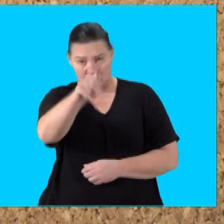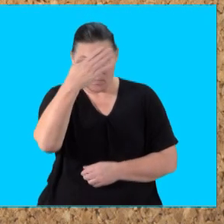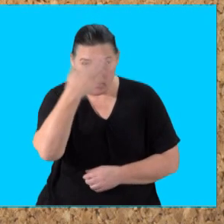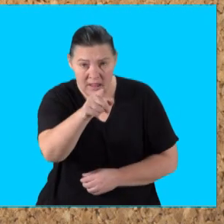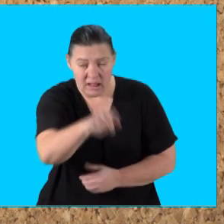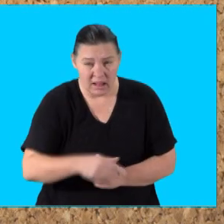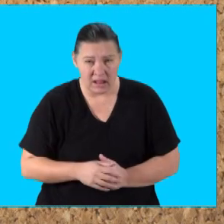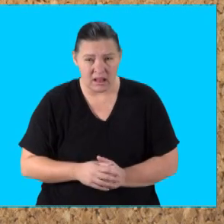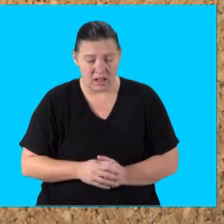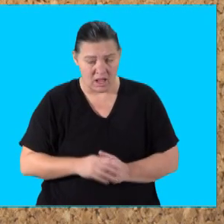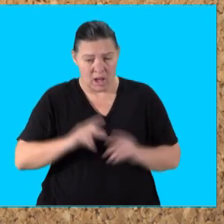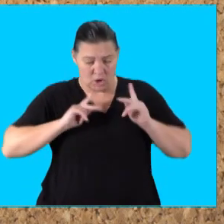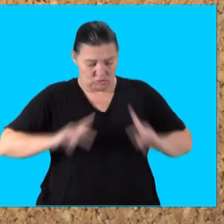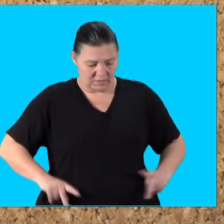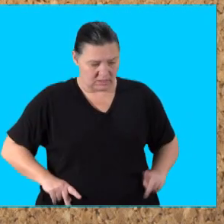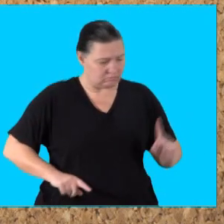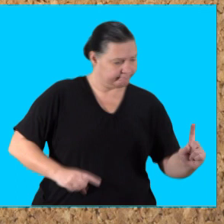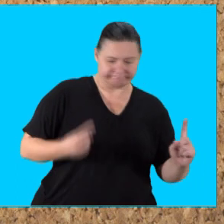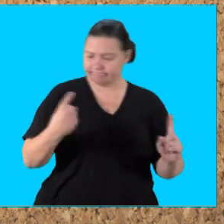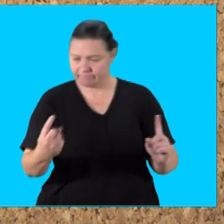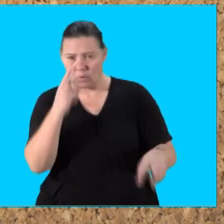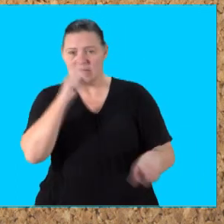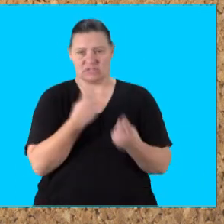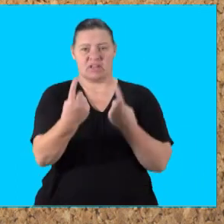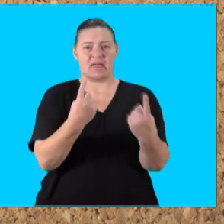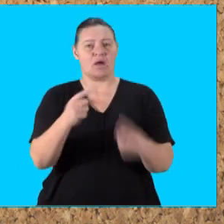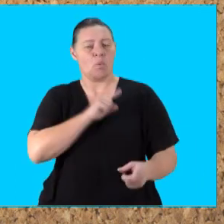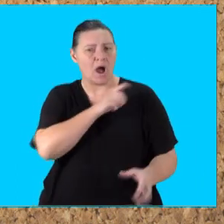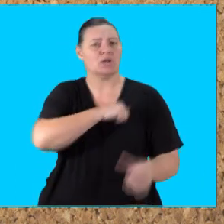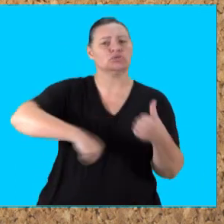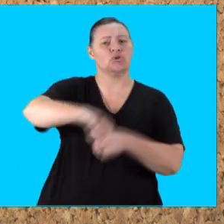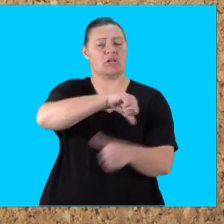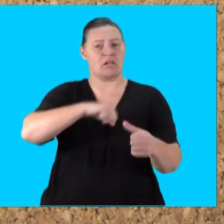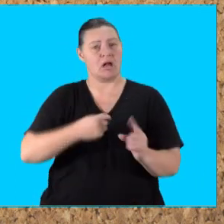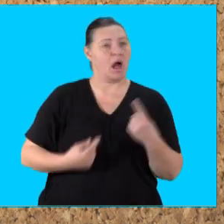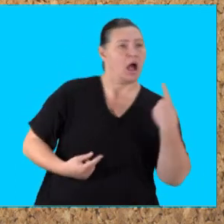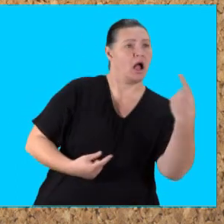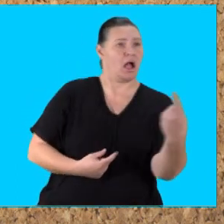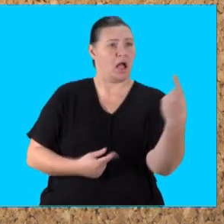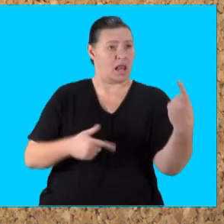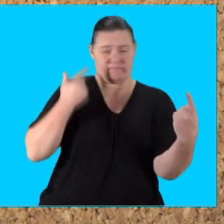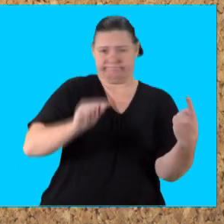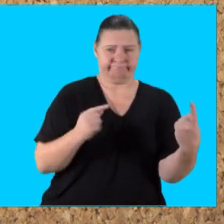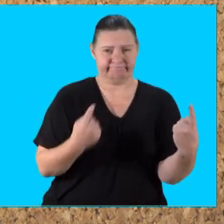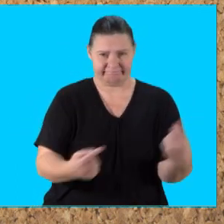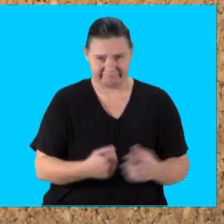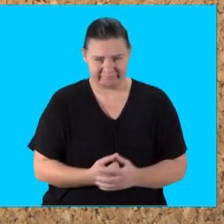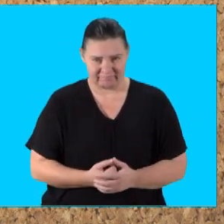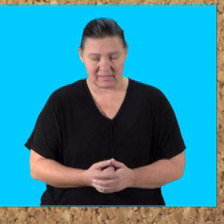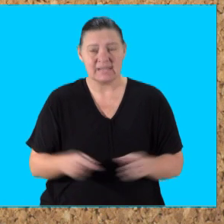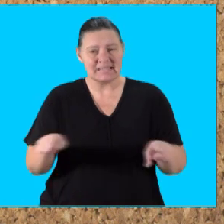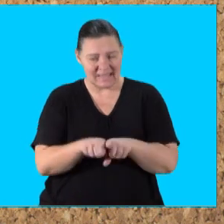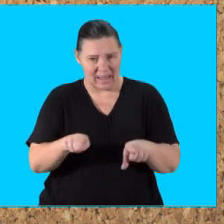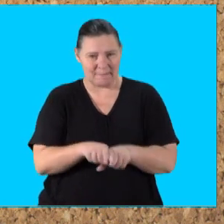Did you know human beings need one another because we are social beings and cannot live in isolation?